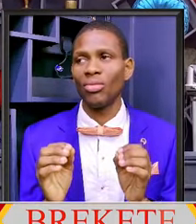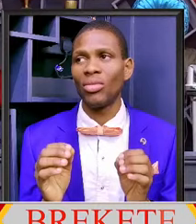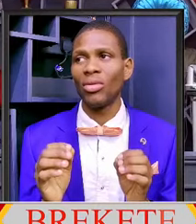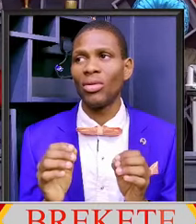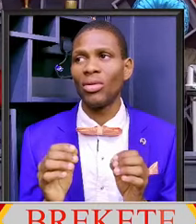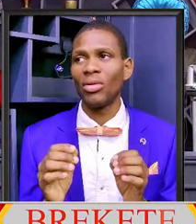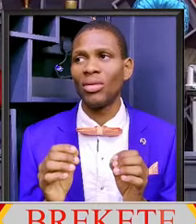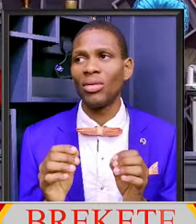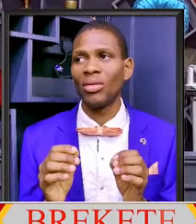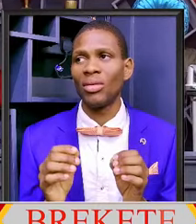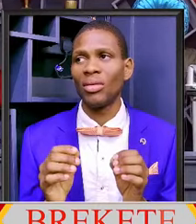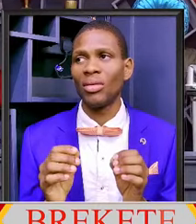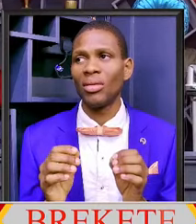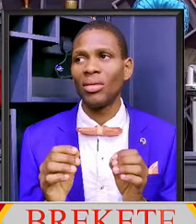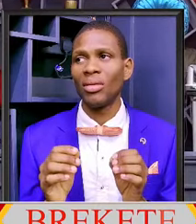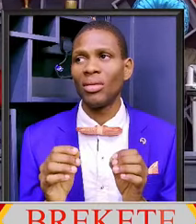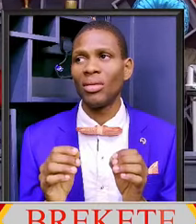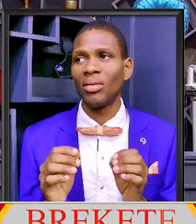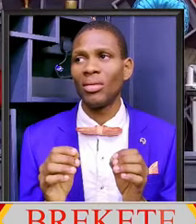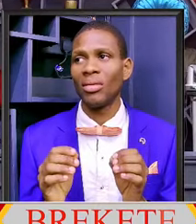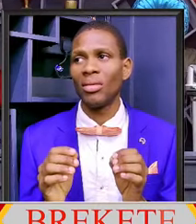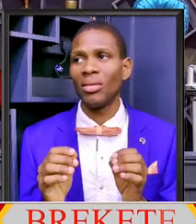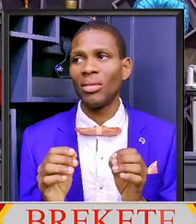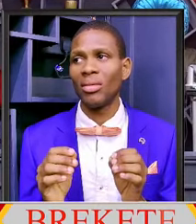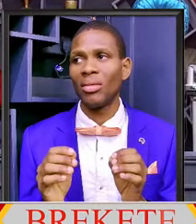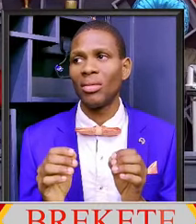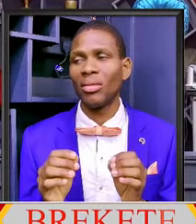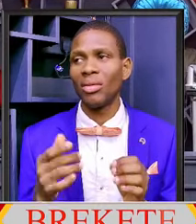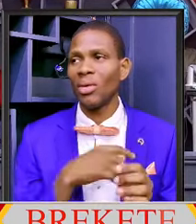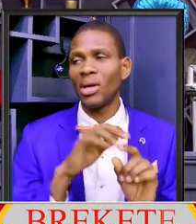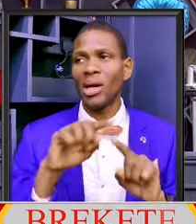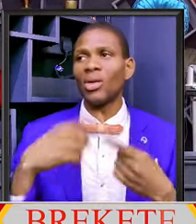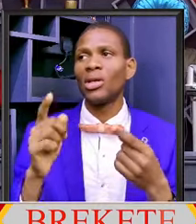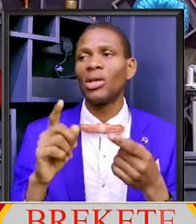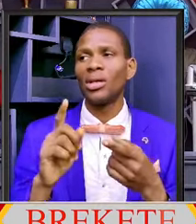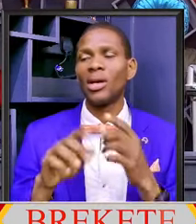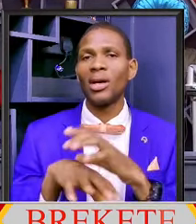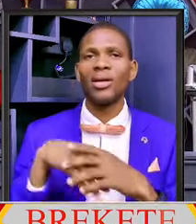Where you dey carry mama go? Okay. Ah.